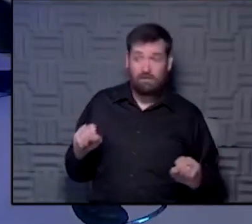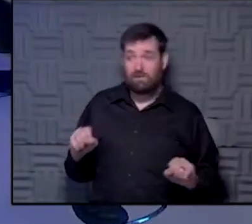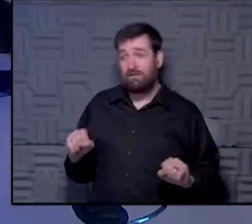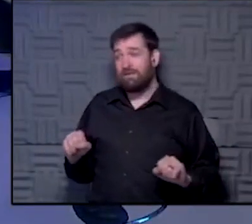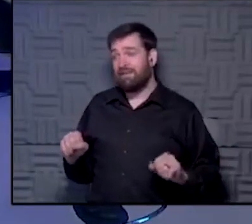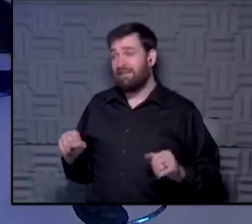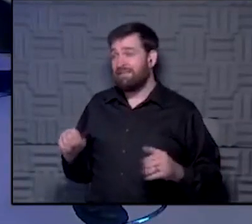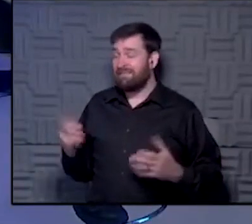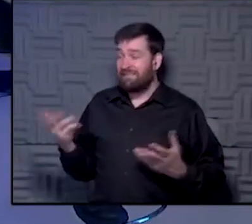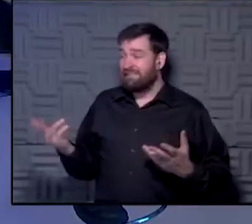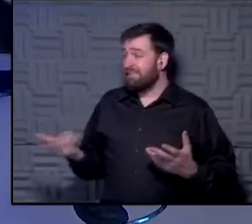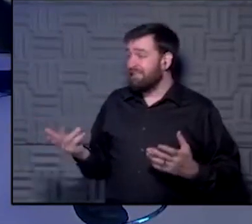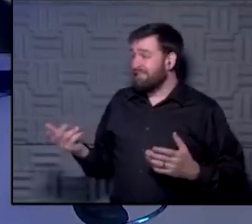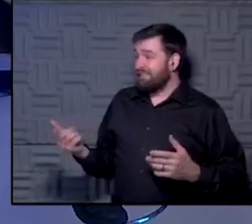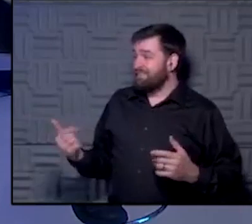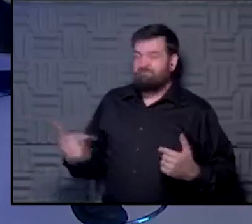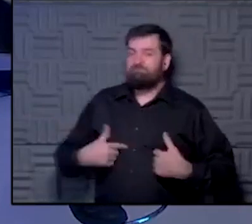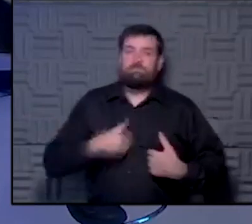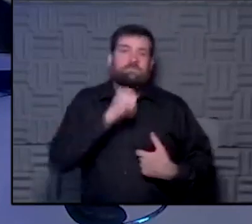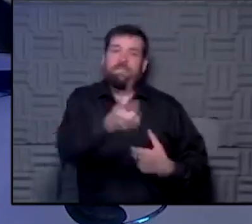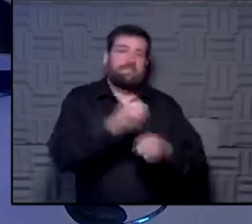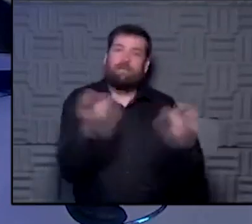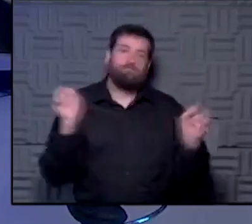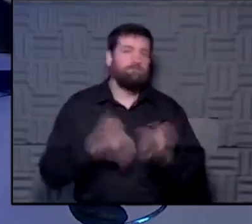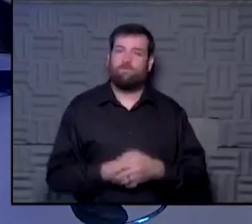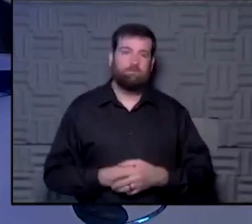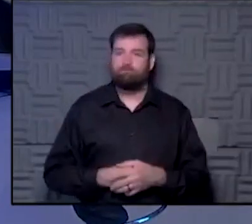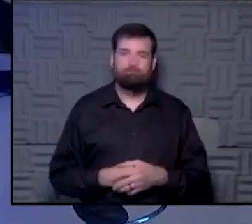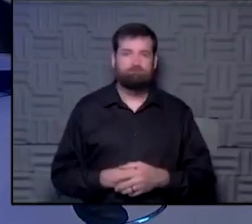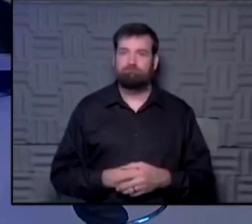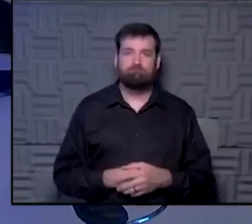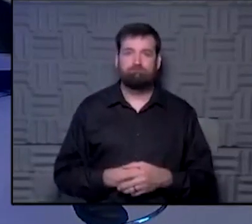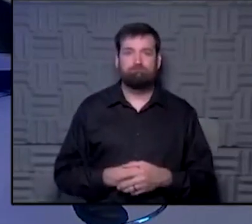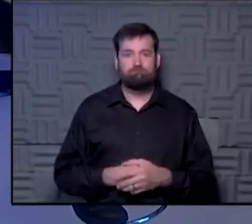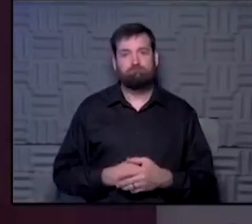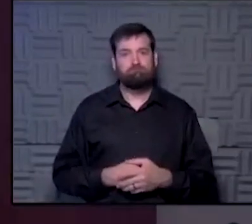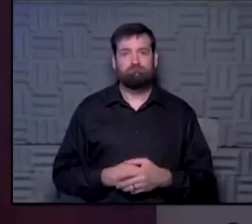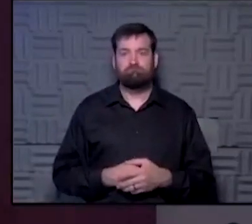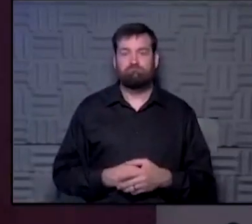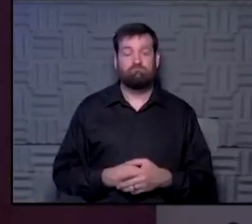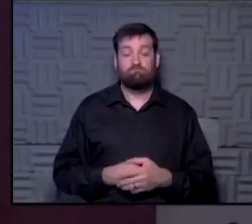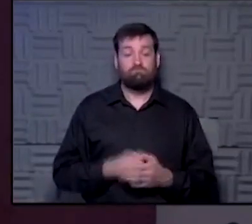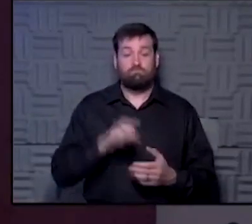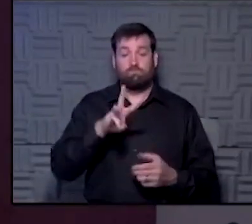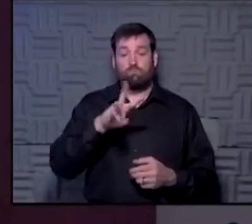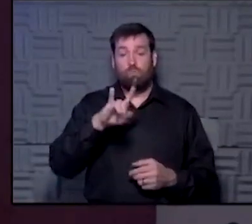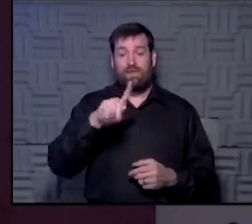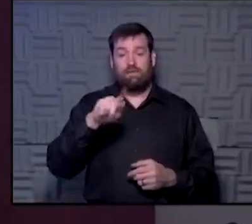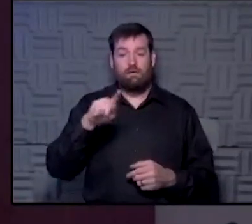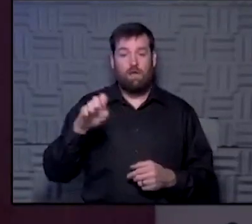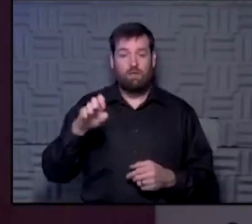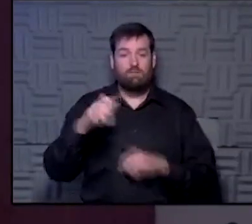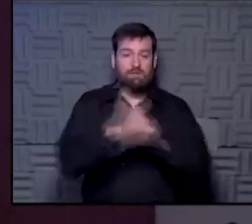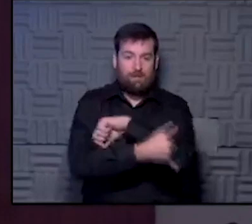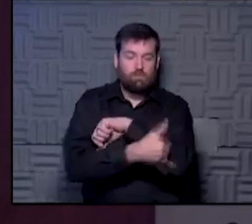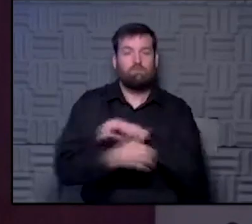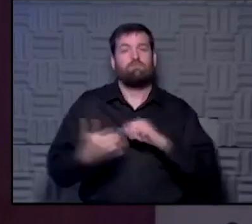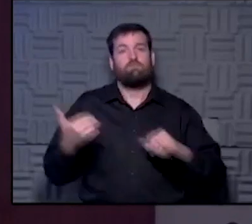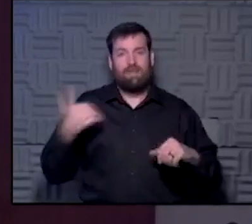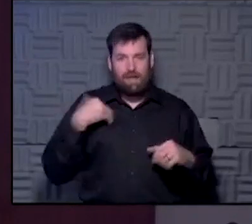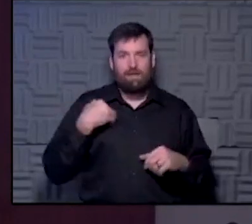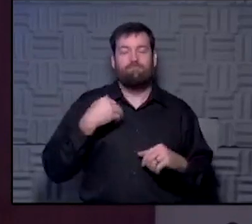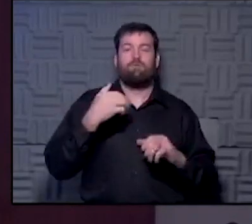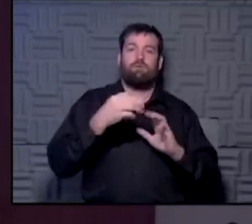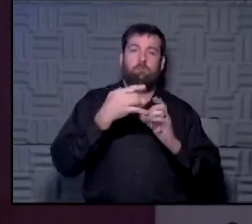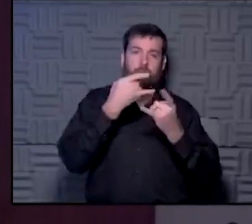Yeah. This is certainly not safe. We are encouraging, in Wyandotte County we have a mask ordinance, so masks are on at all